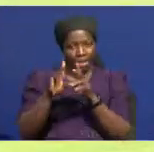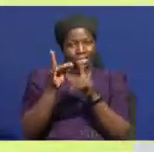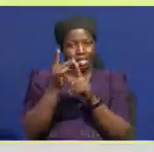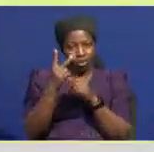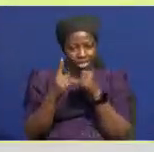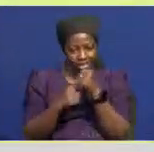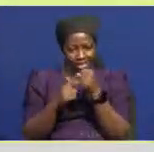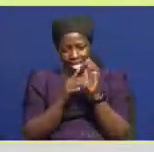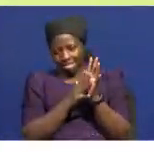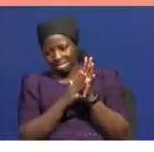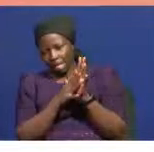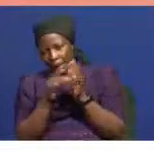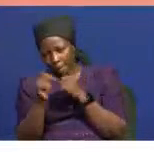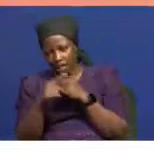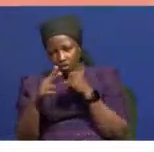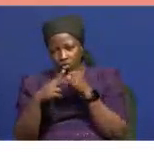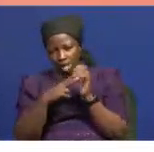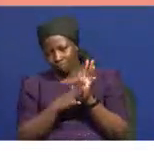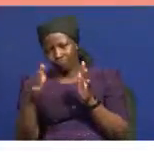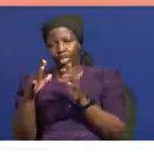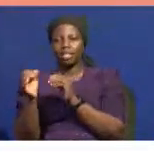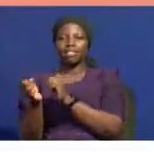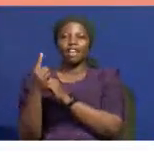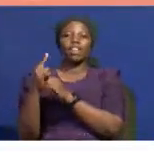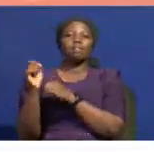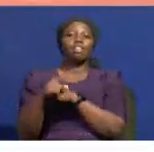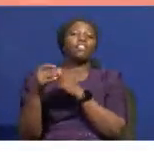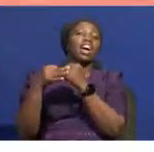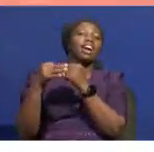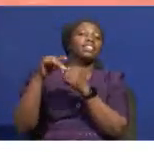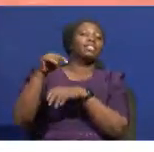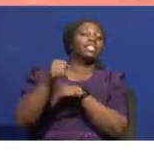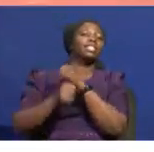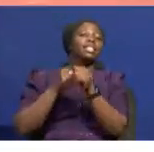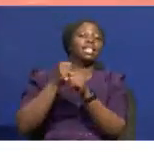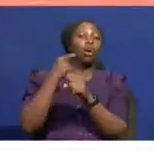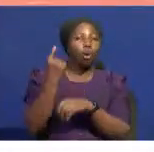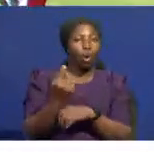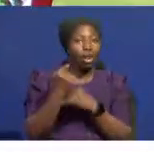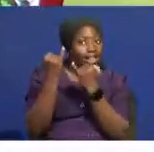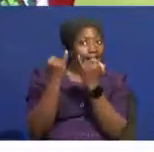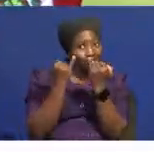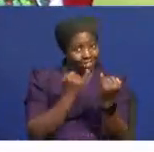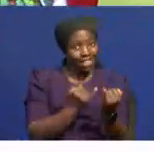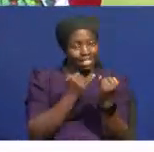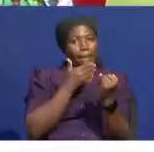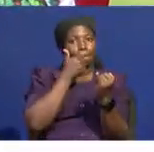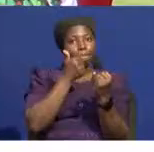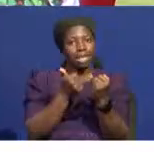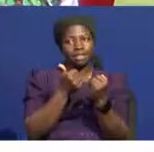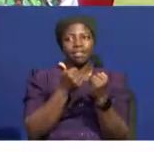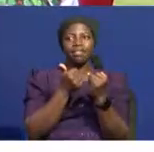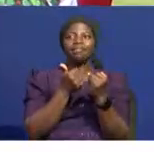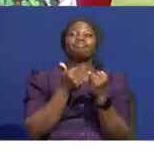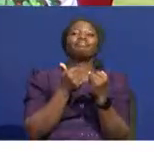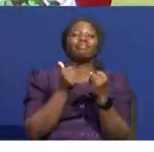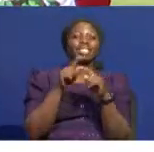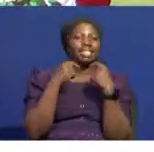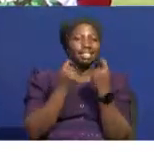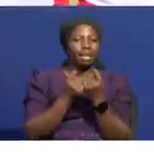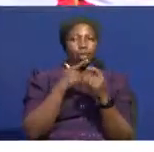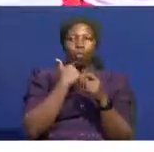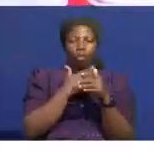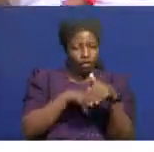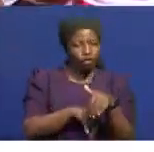to the 11th of August this year. Only invited athletes based on the 2024 World Athletics top list in compliance with